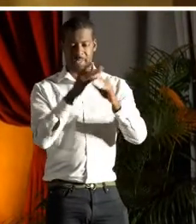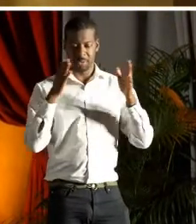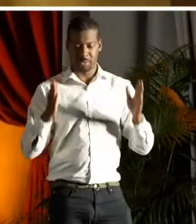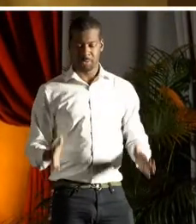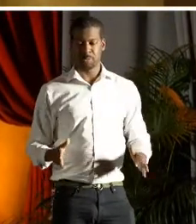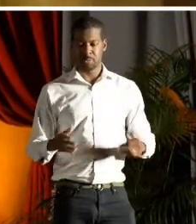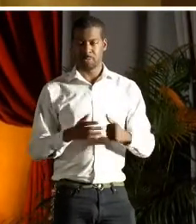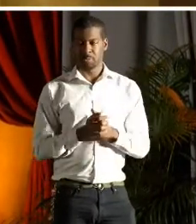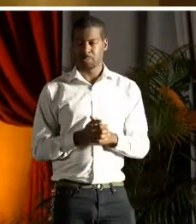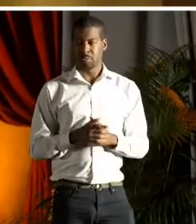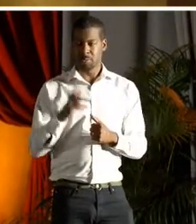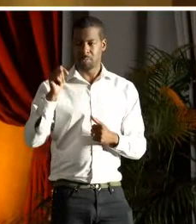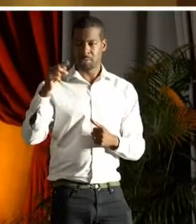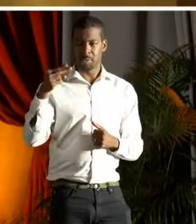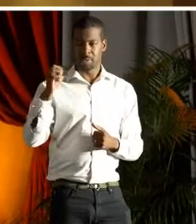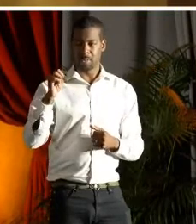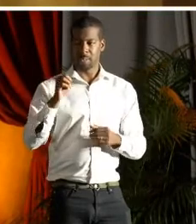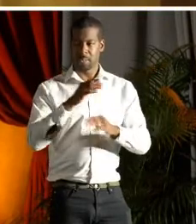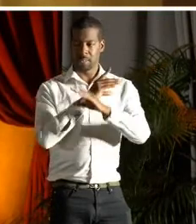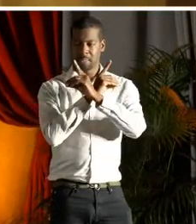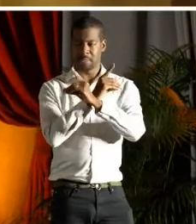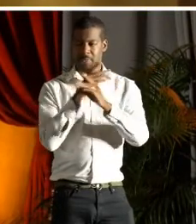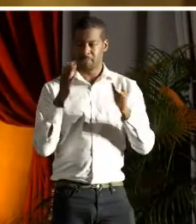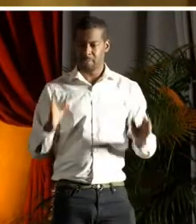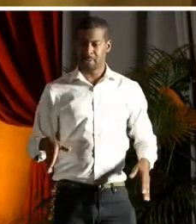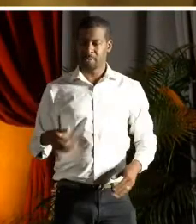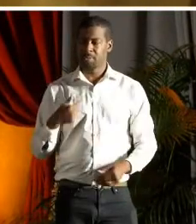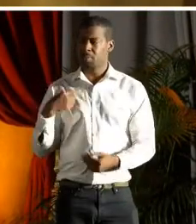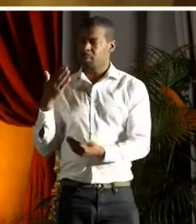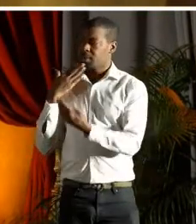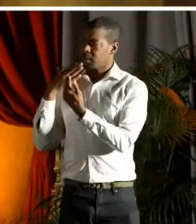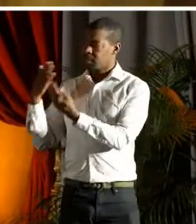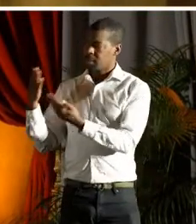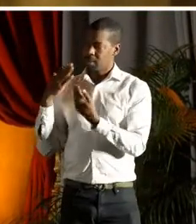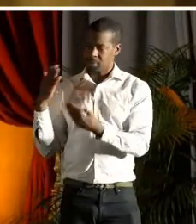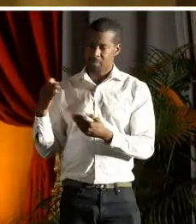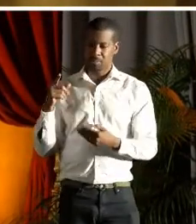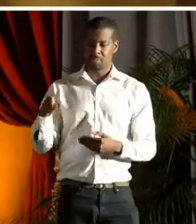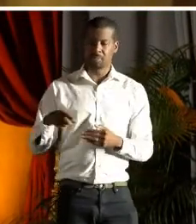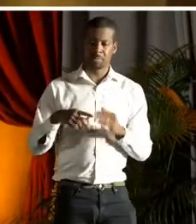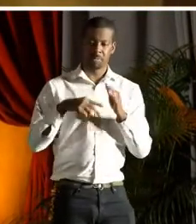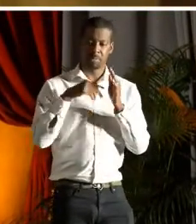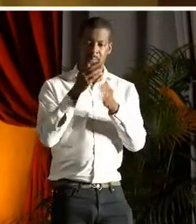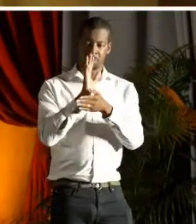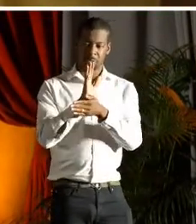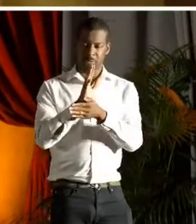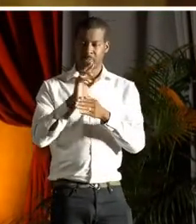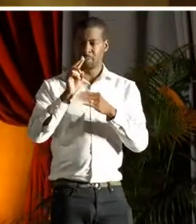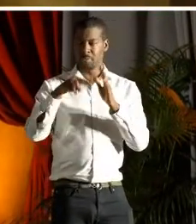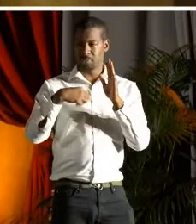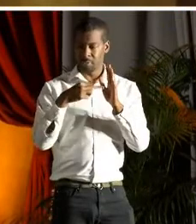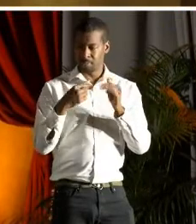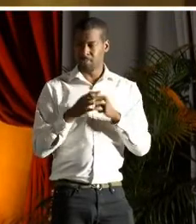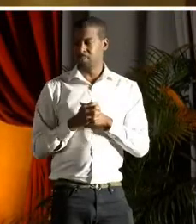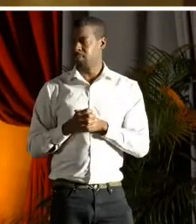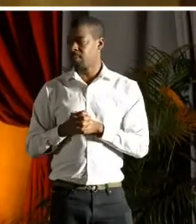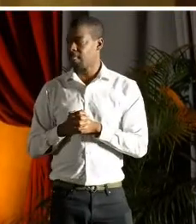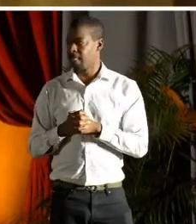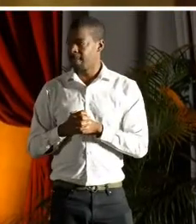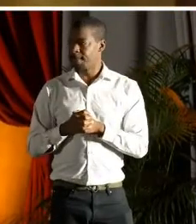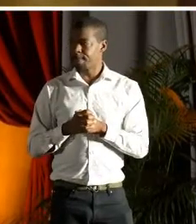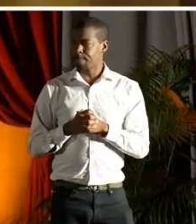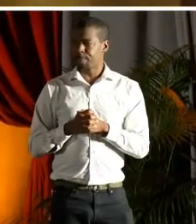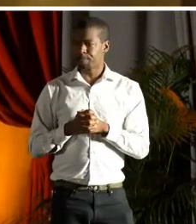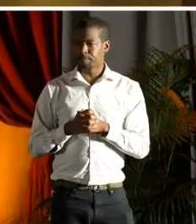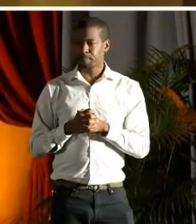defenders. And so I want to thank you for this film. I want you all to know that